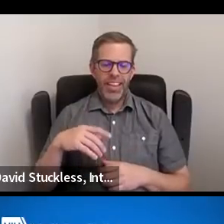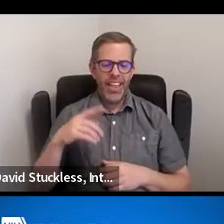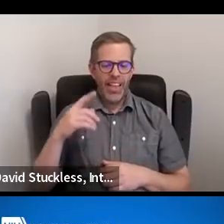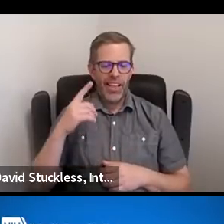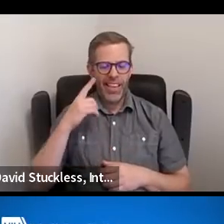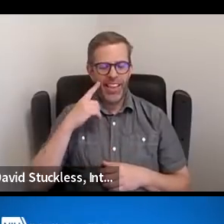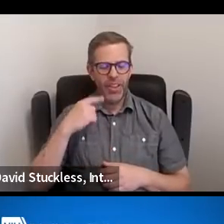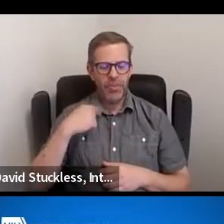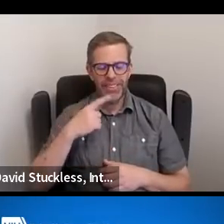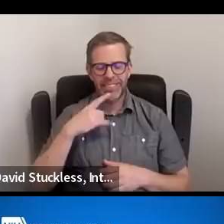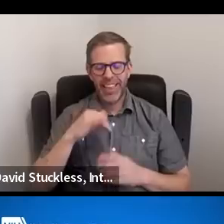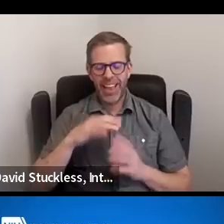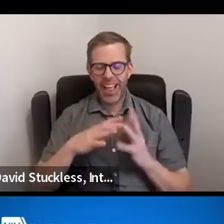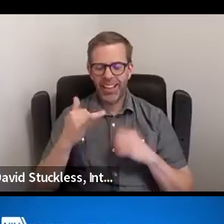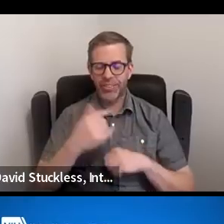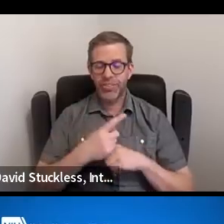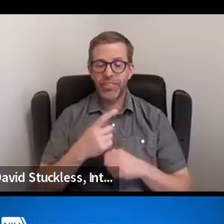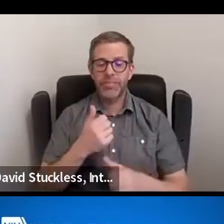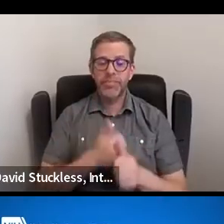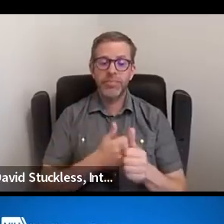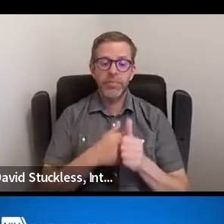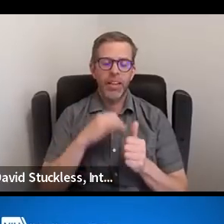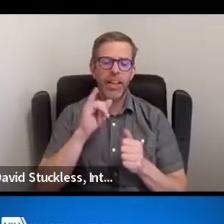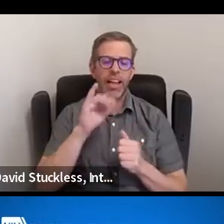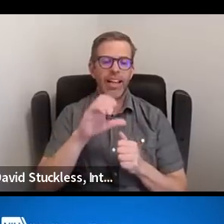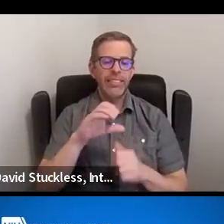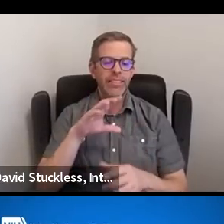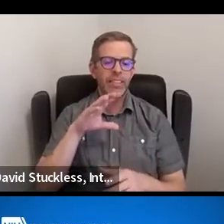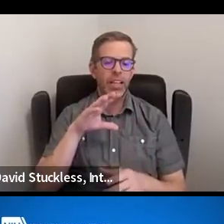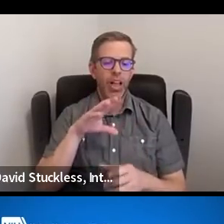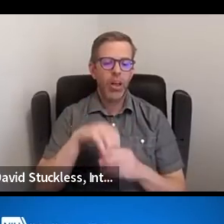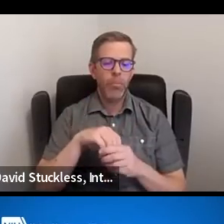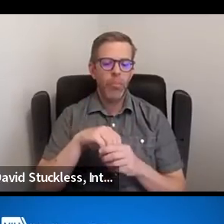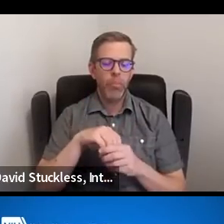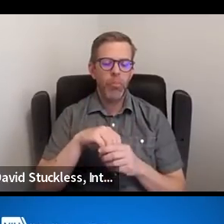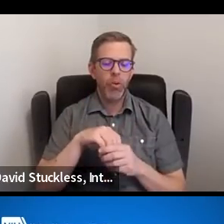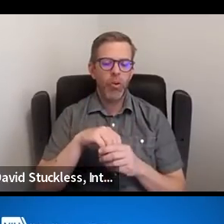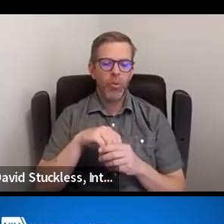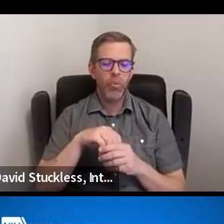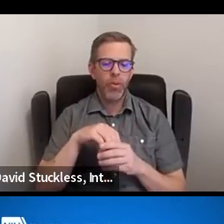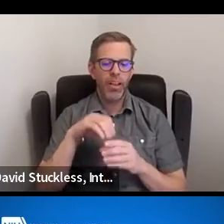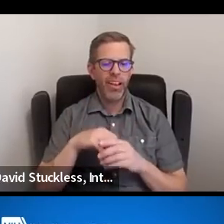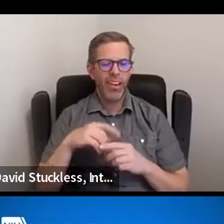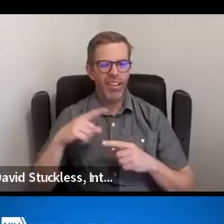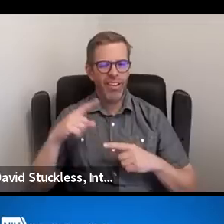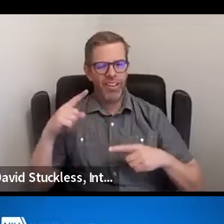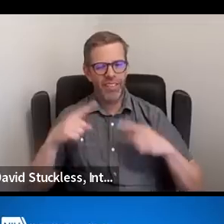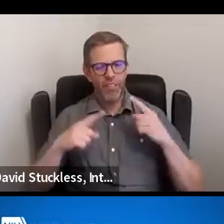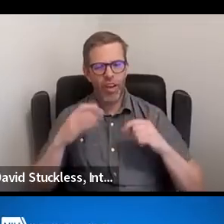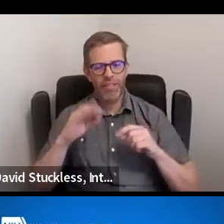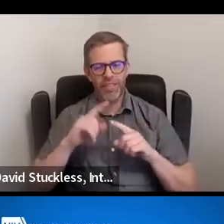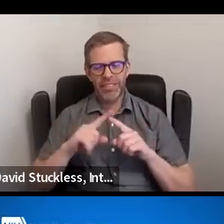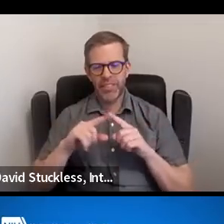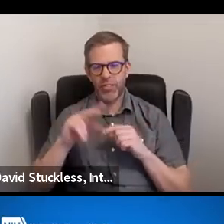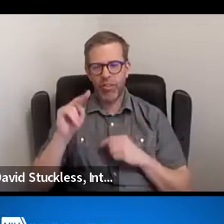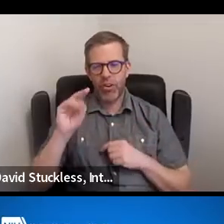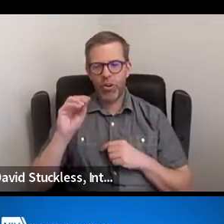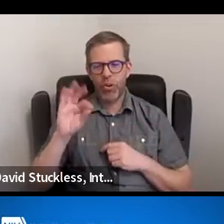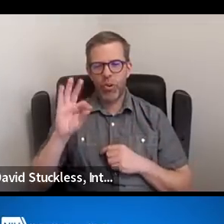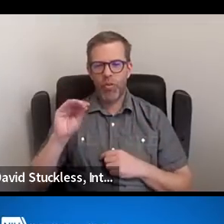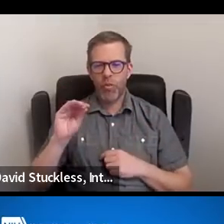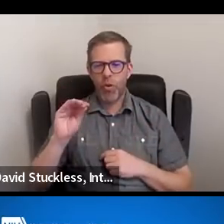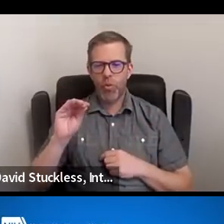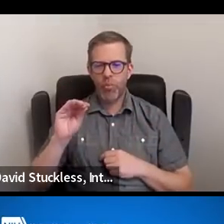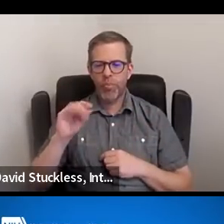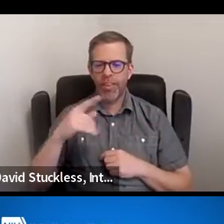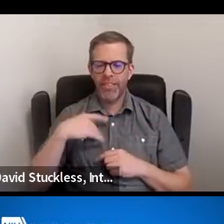today. Yeah, so each IC participates in a variety of different NOFOs, and they each support a